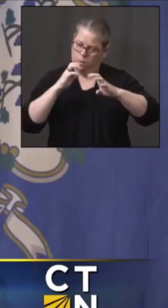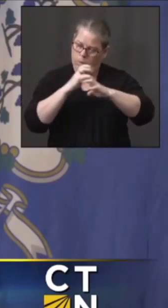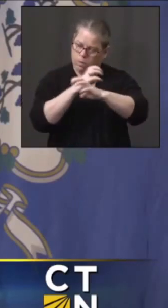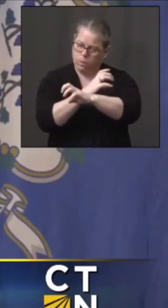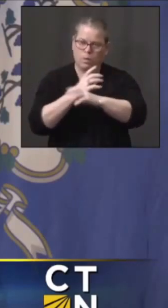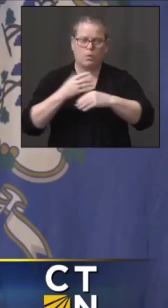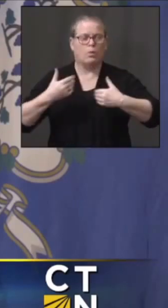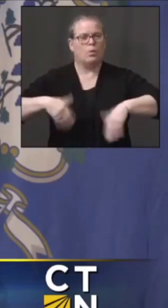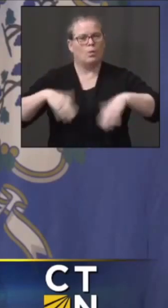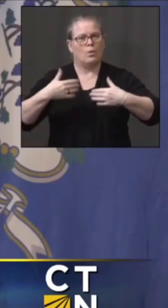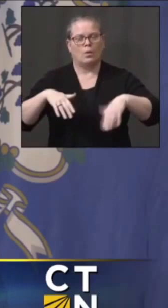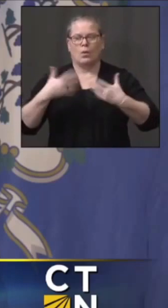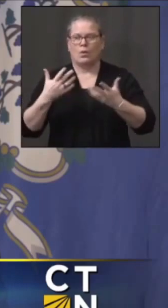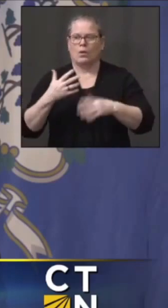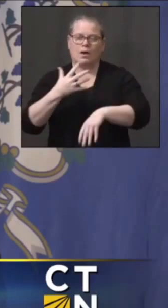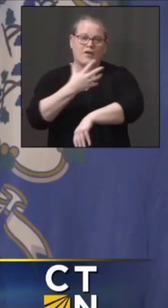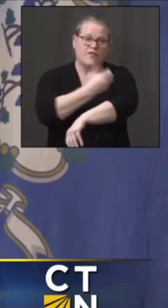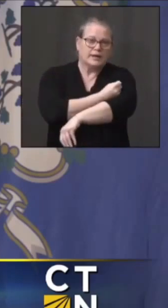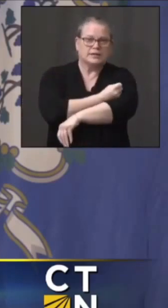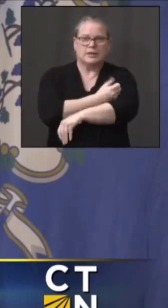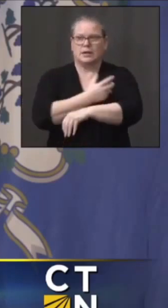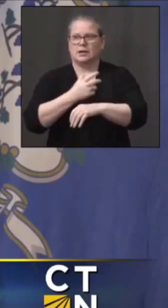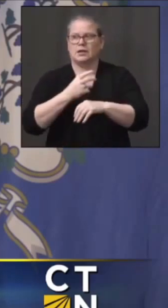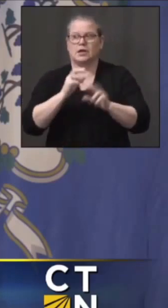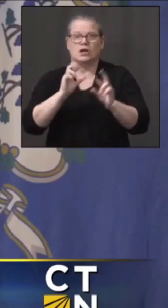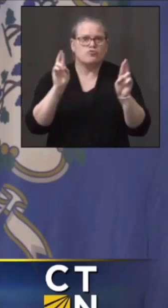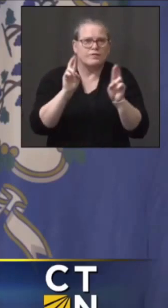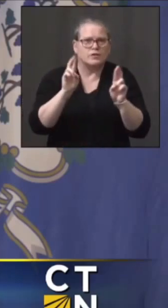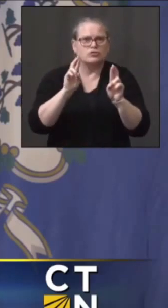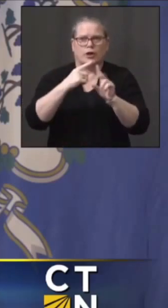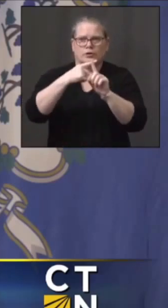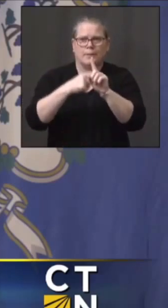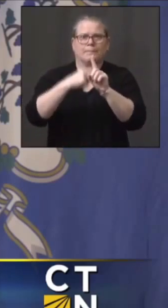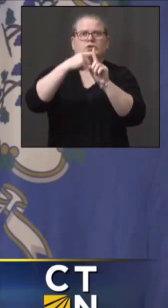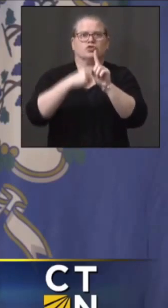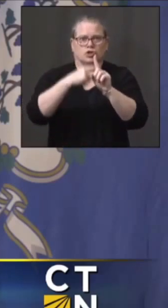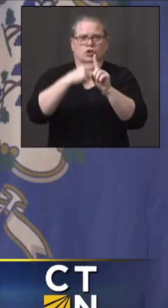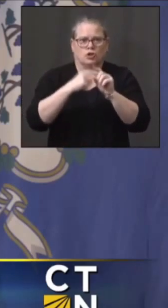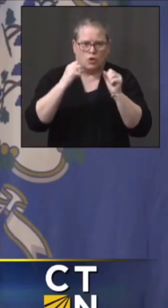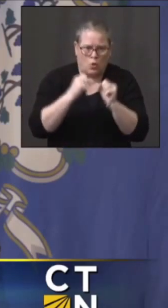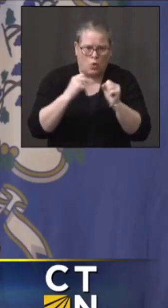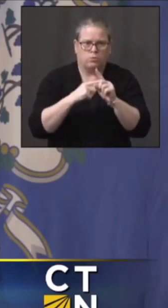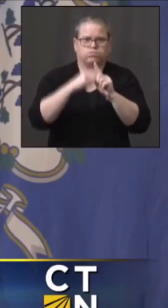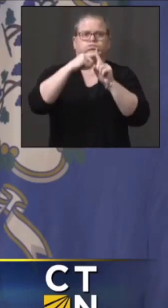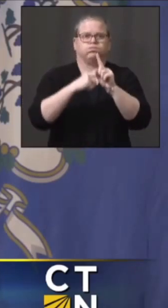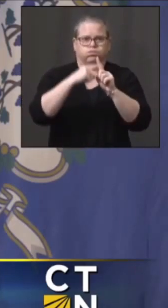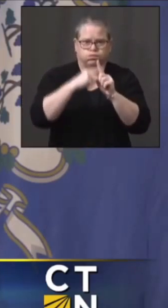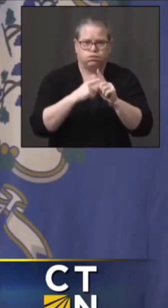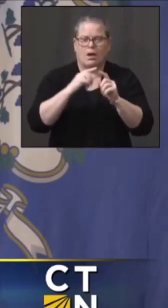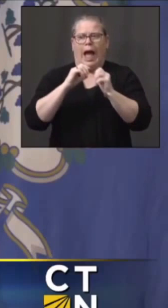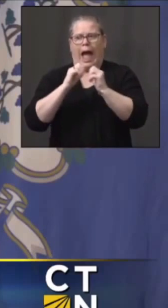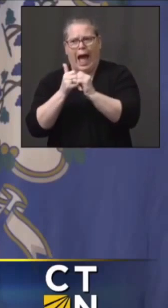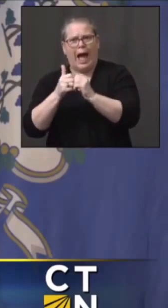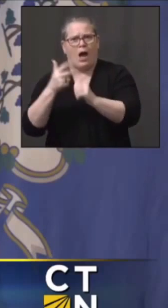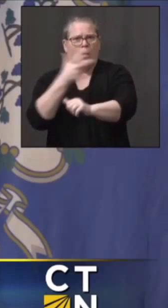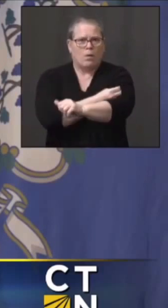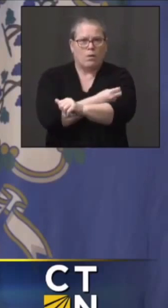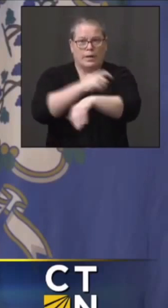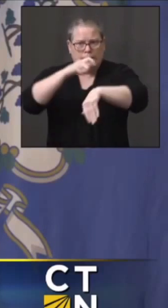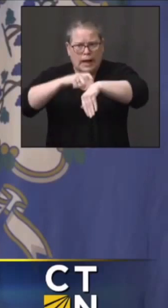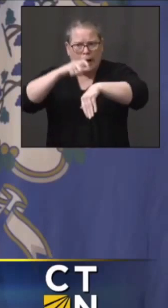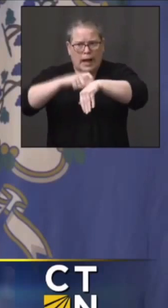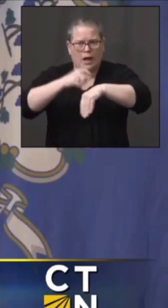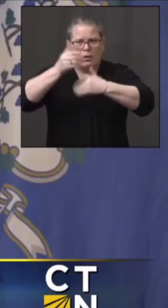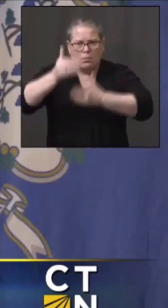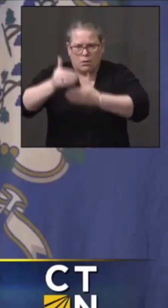different timing when you get it, how you prioritize, how you get that out there. And I just want to say,